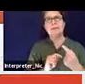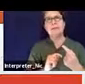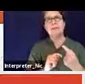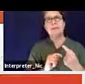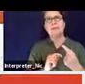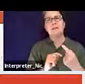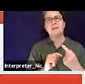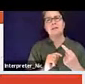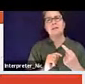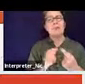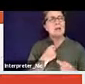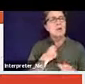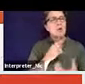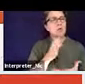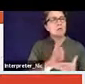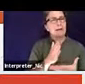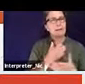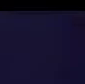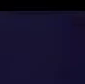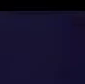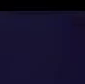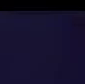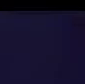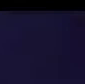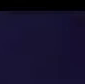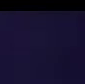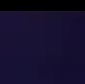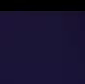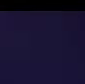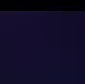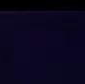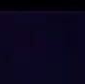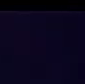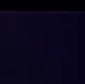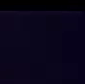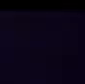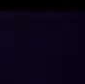But I think, actually, I would probably move away from that and to